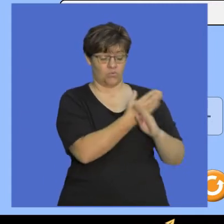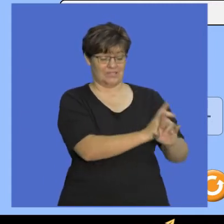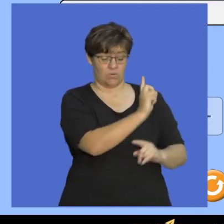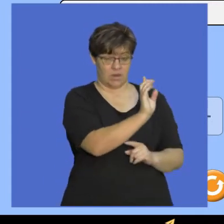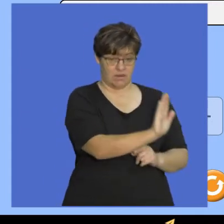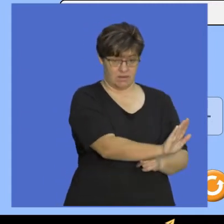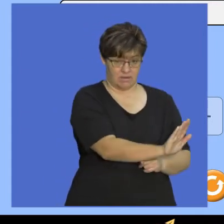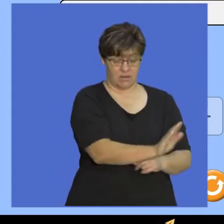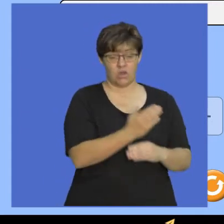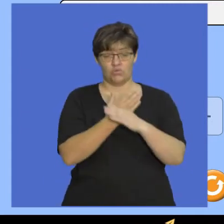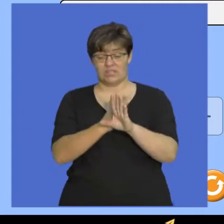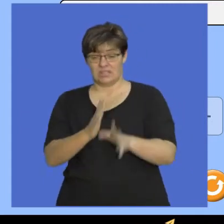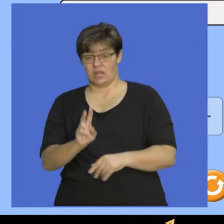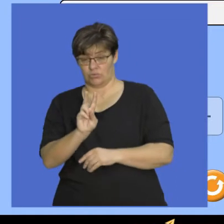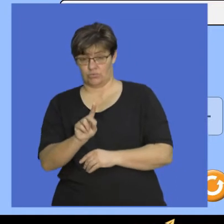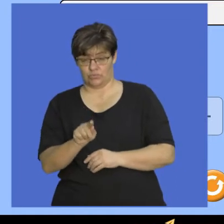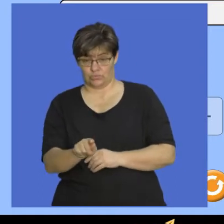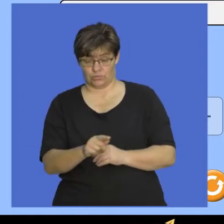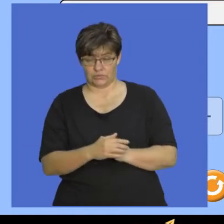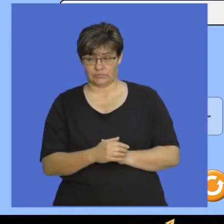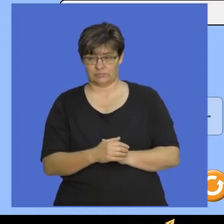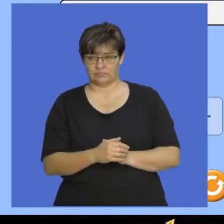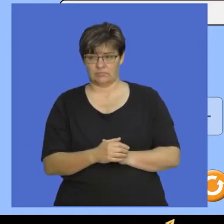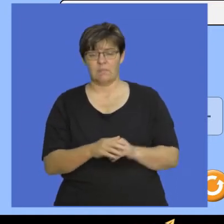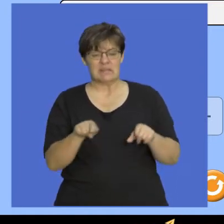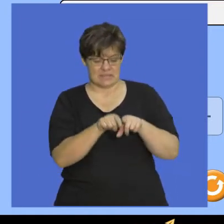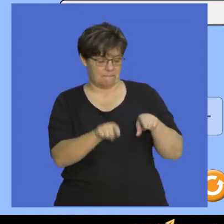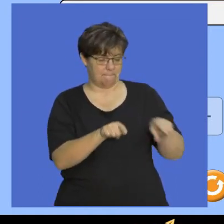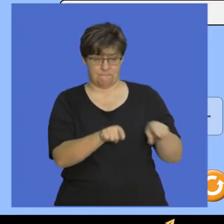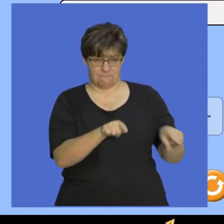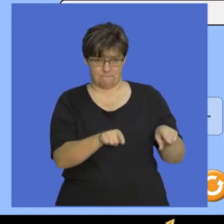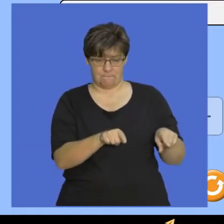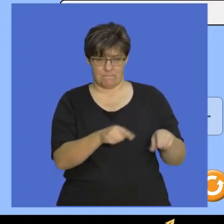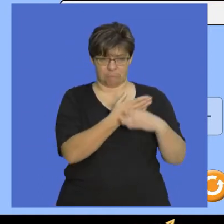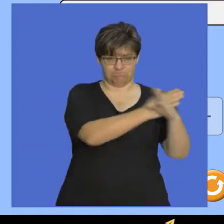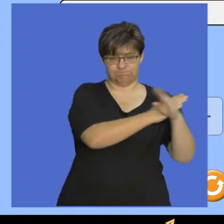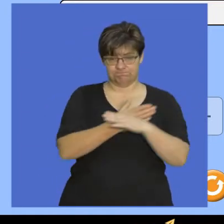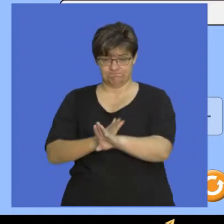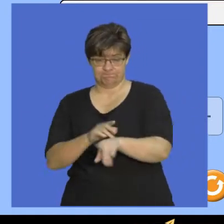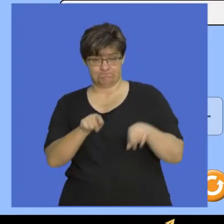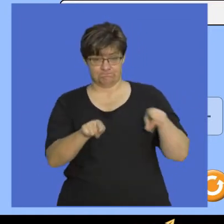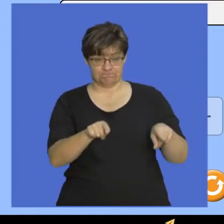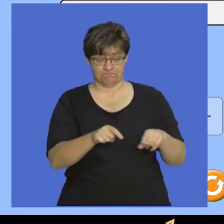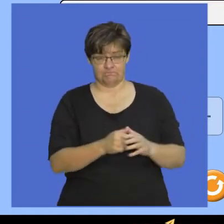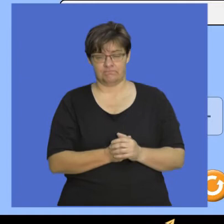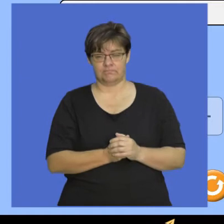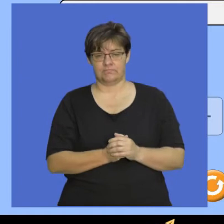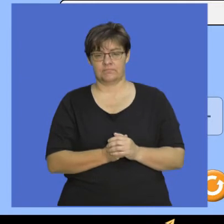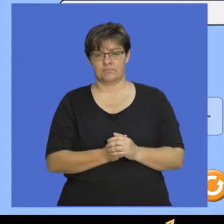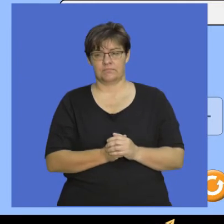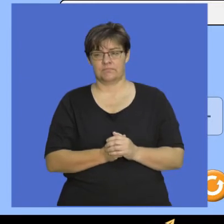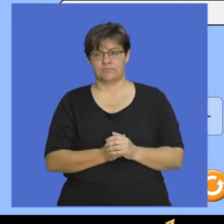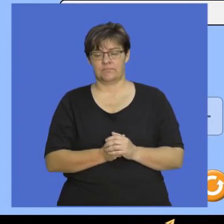one resistor. Okay, we'll add another one. Okay, of same resistance, just to make life much easier for